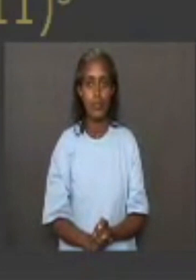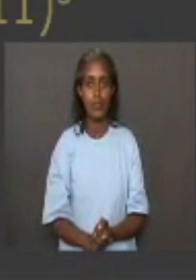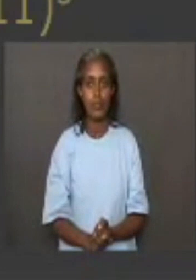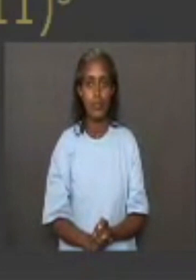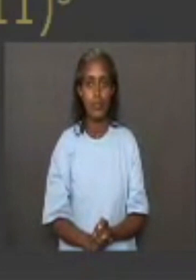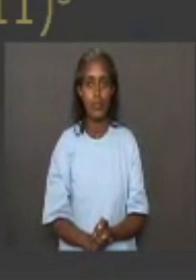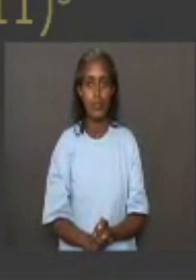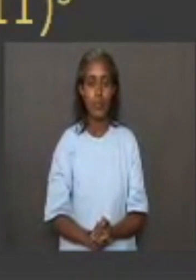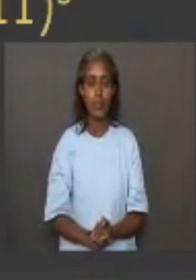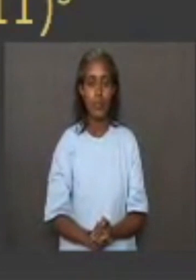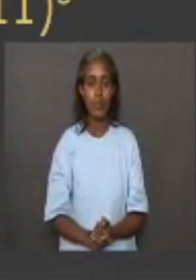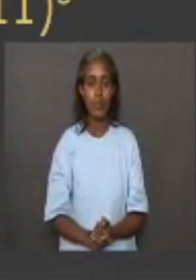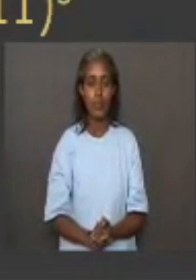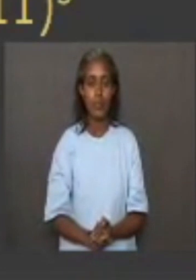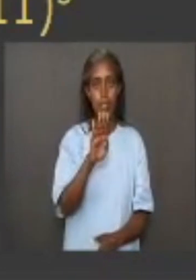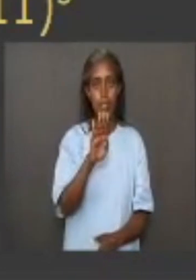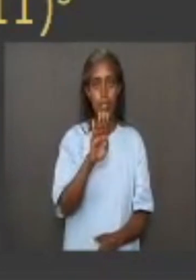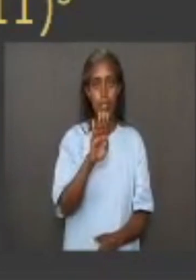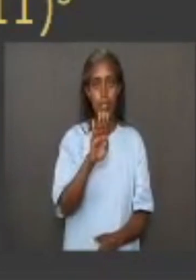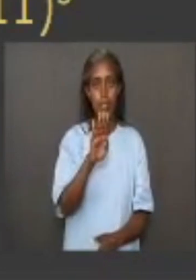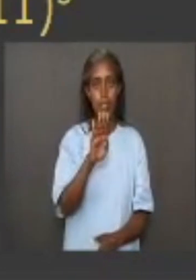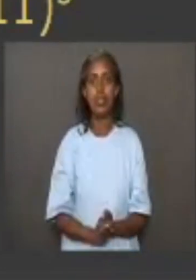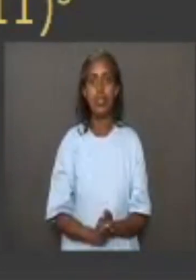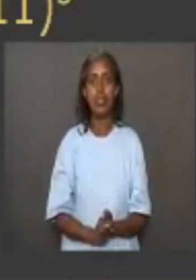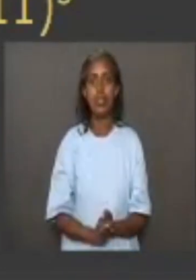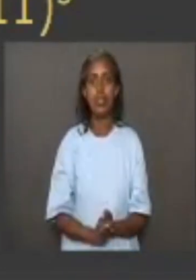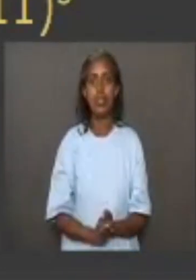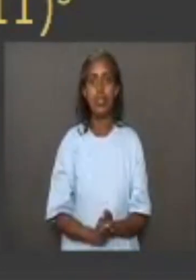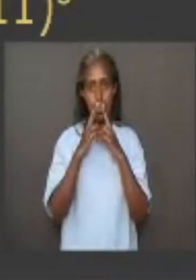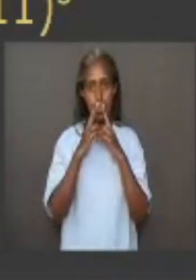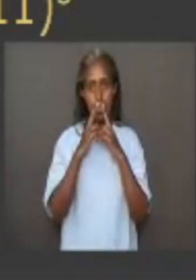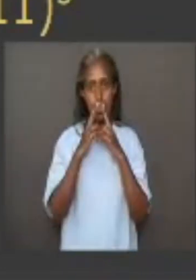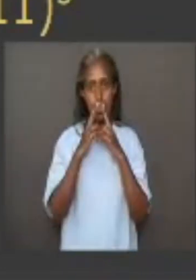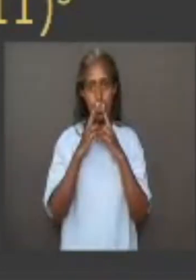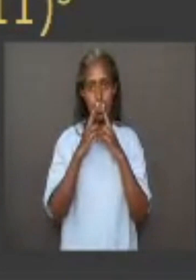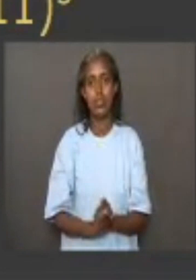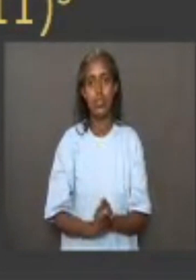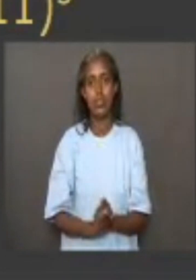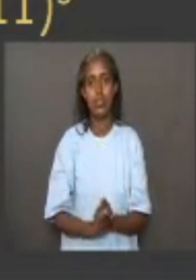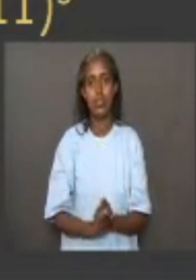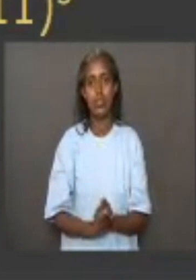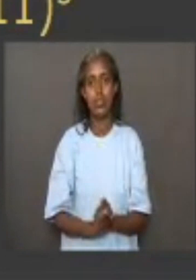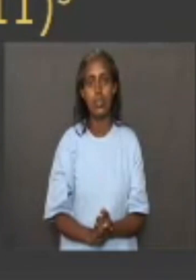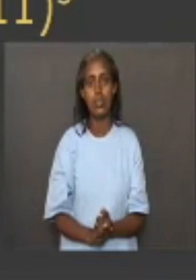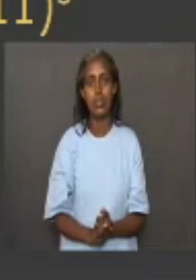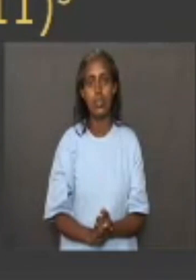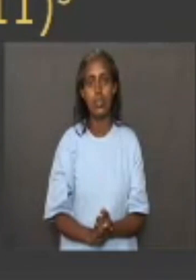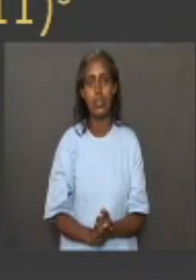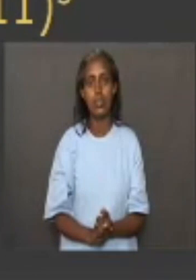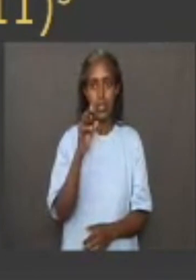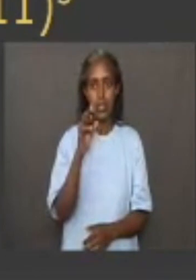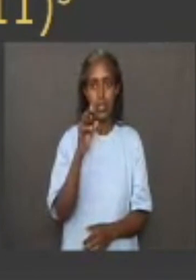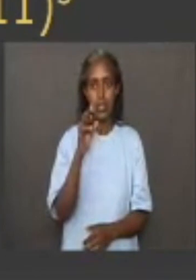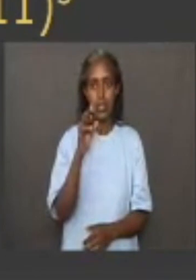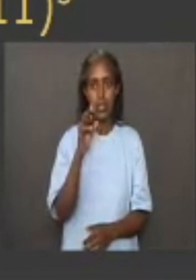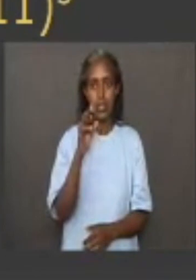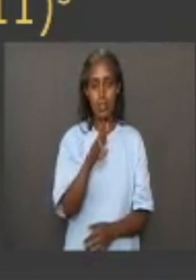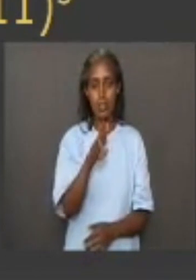For B, the answer is the sixth root